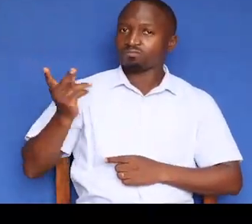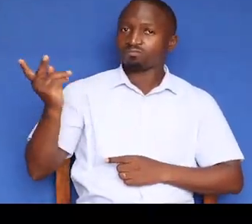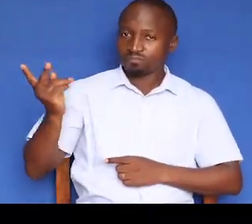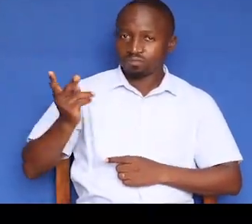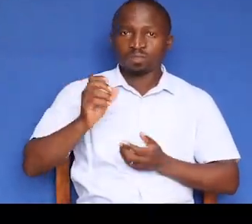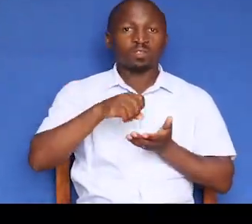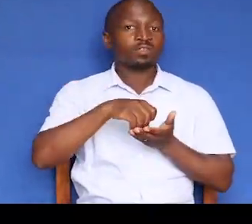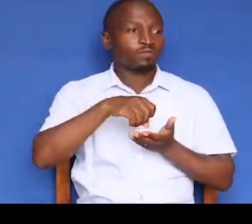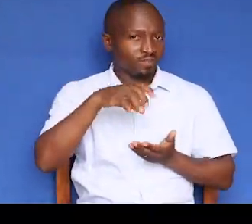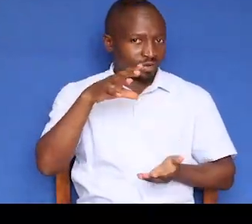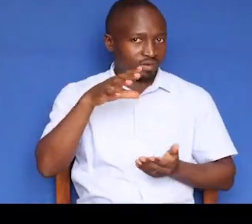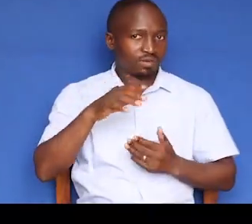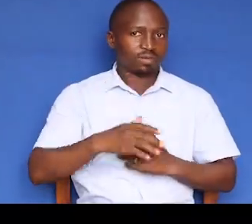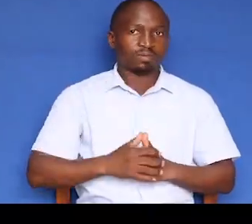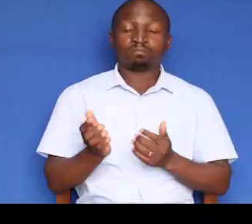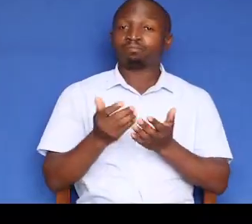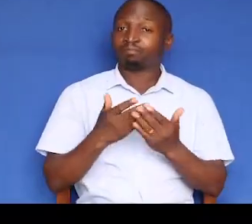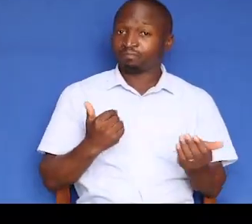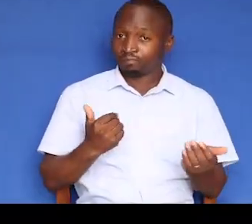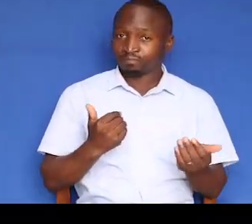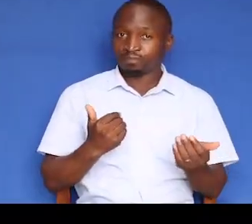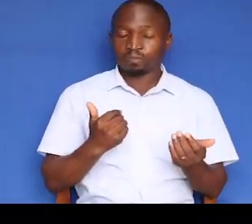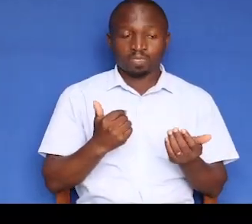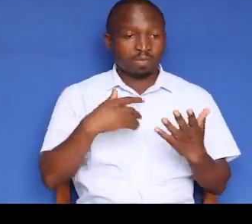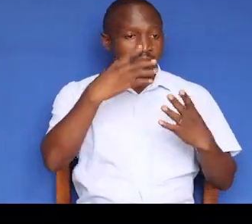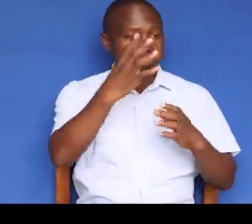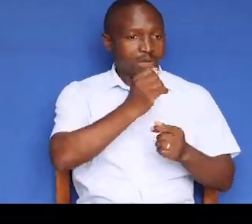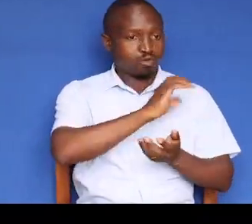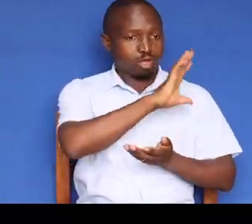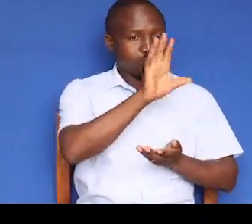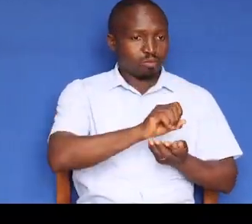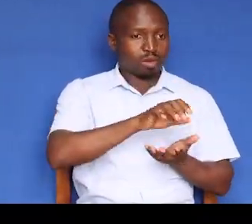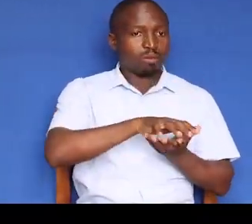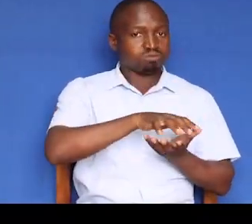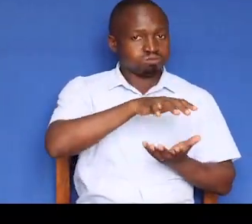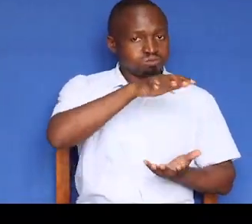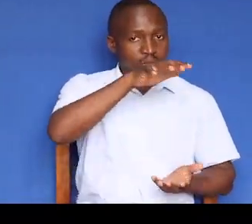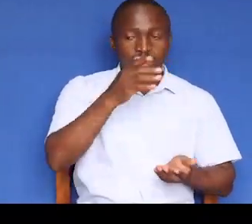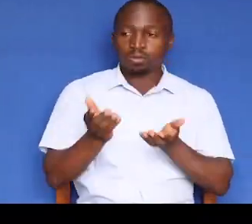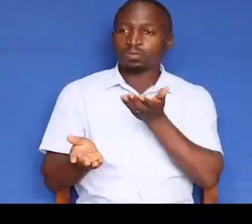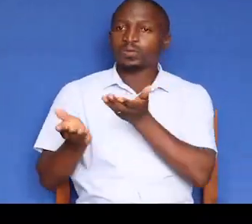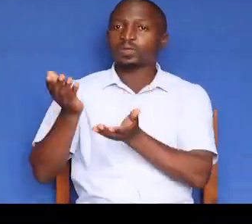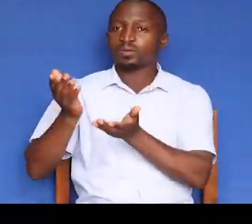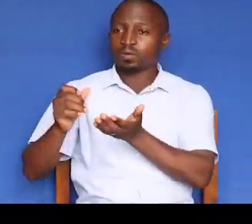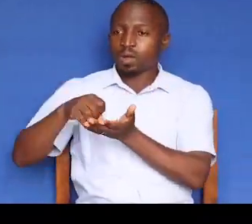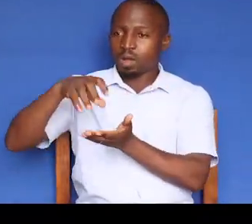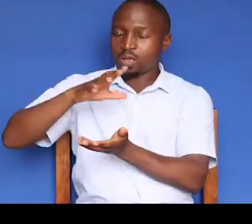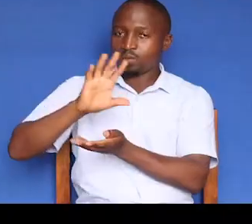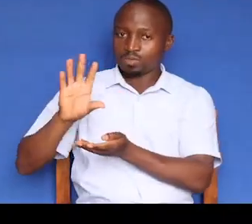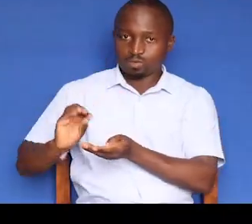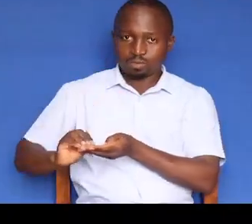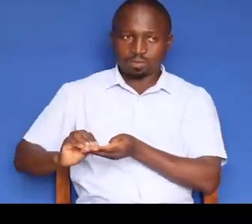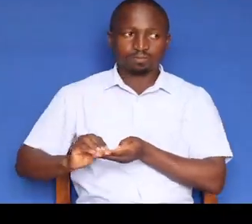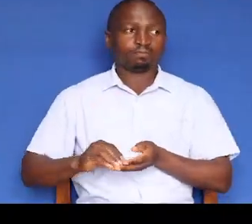also profit because total revenue is greater than total cost. So now we can